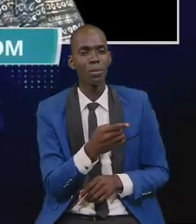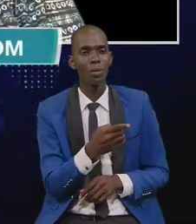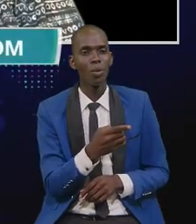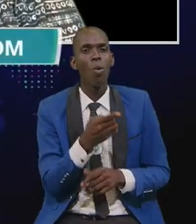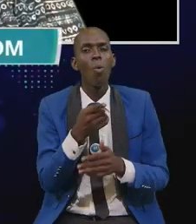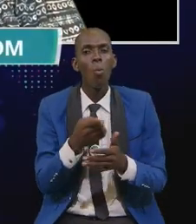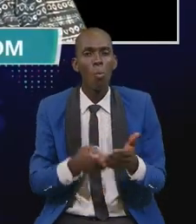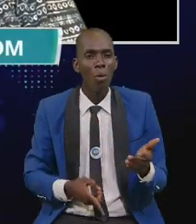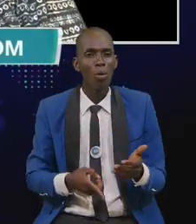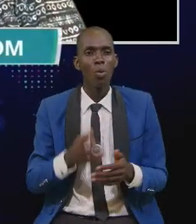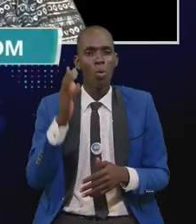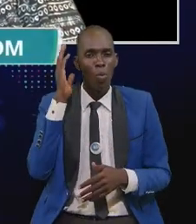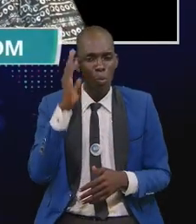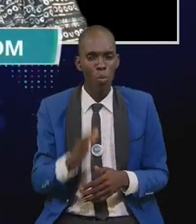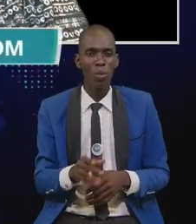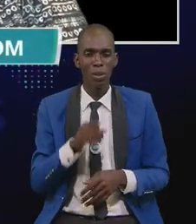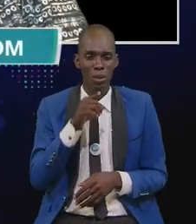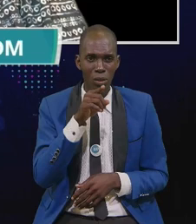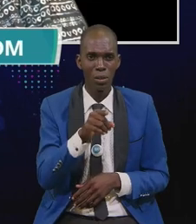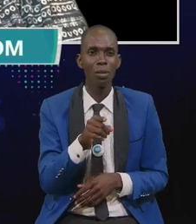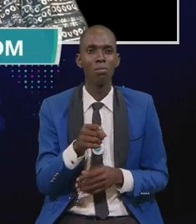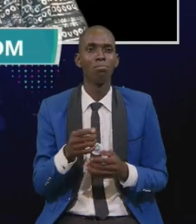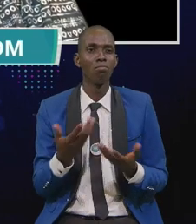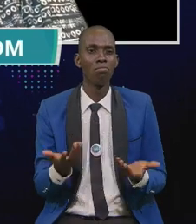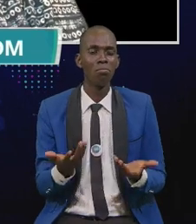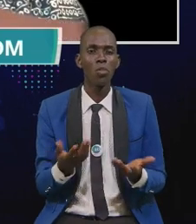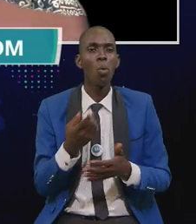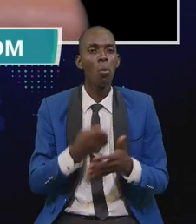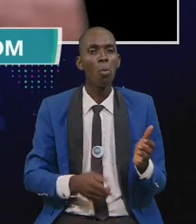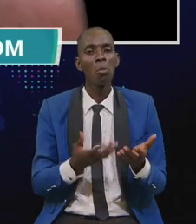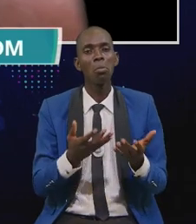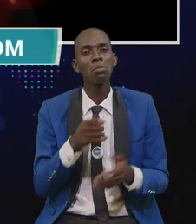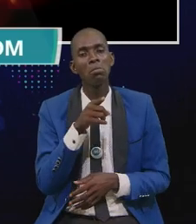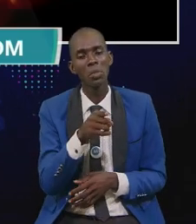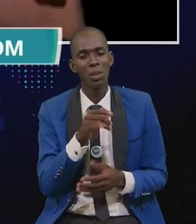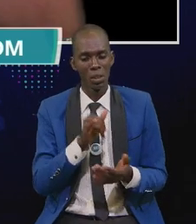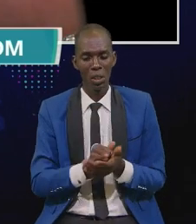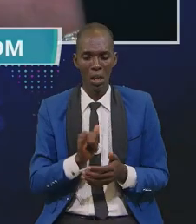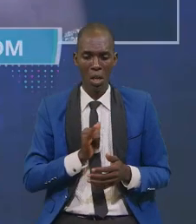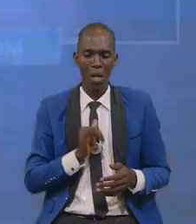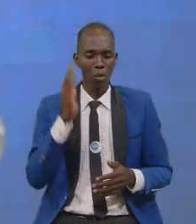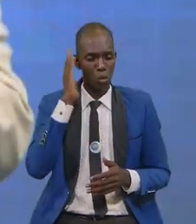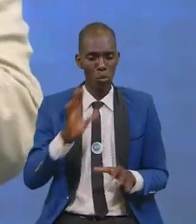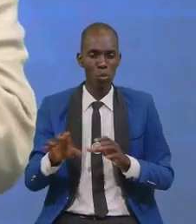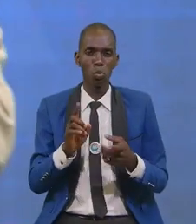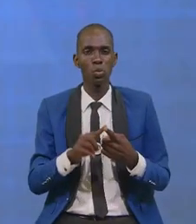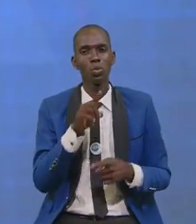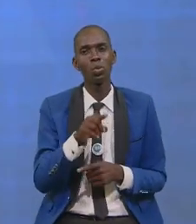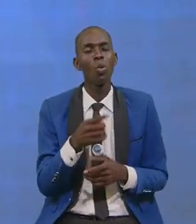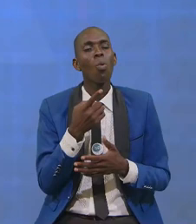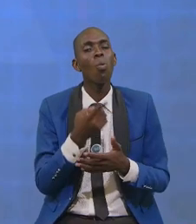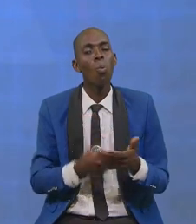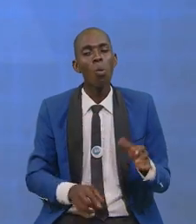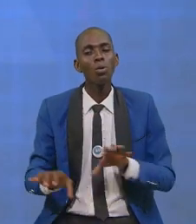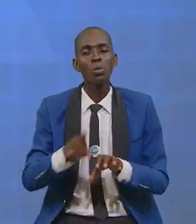what wilt thou that I should do unto thee? What do you